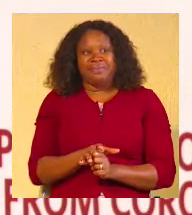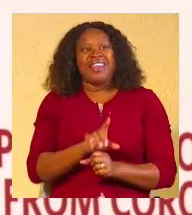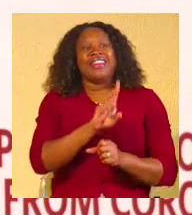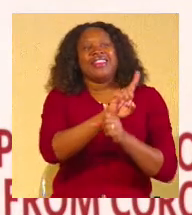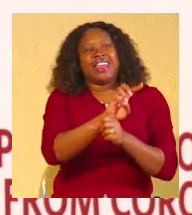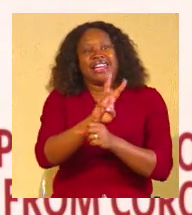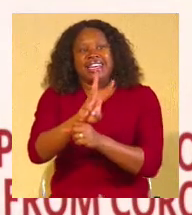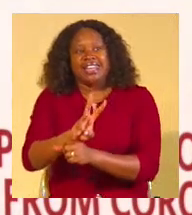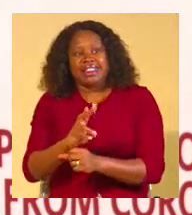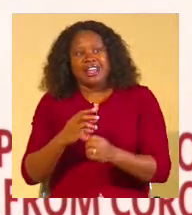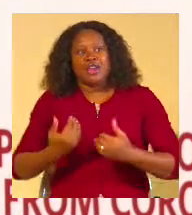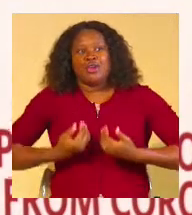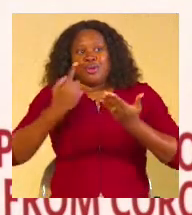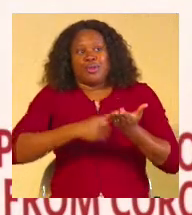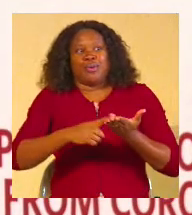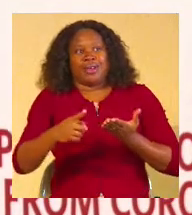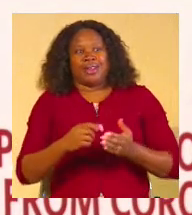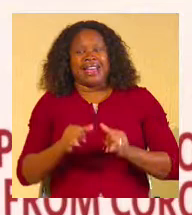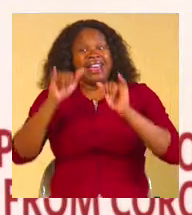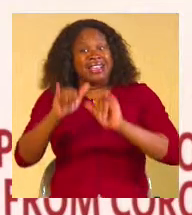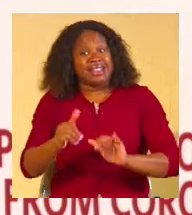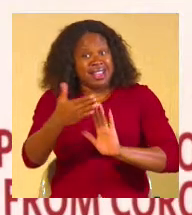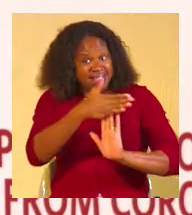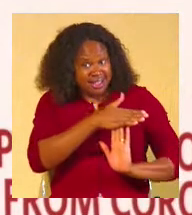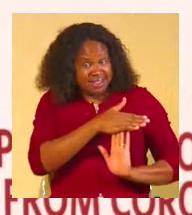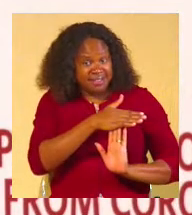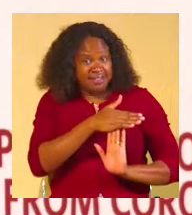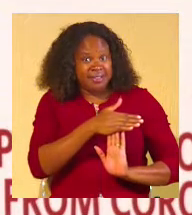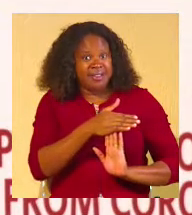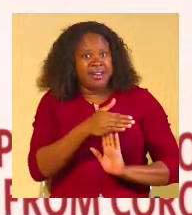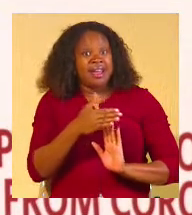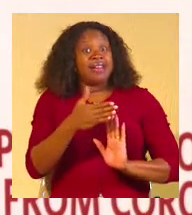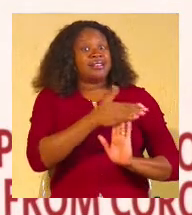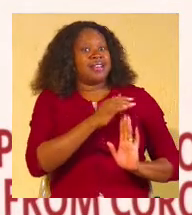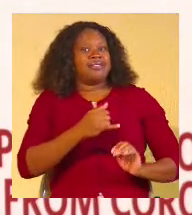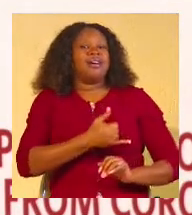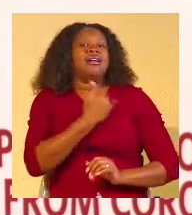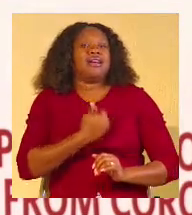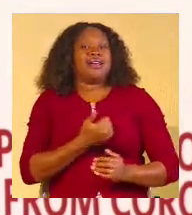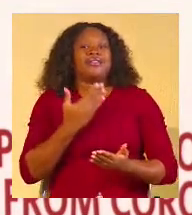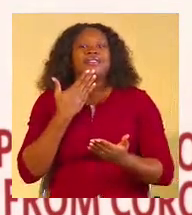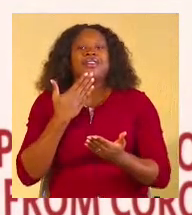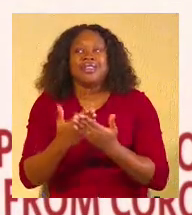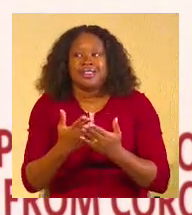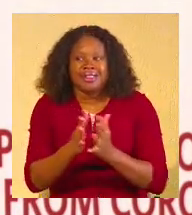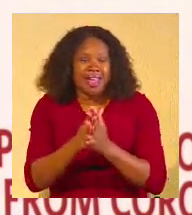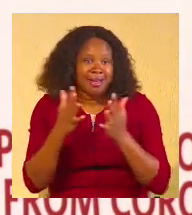COVID-19. Stay safe and save a life. Thank you.